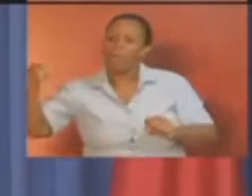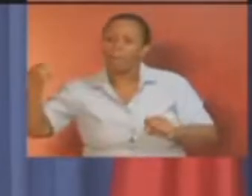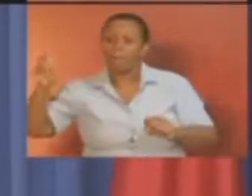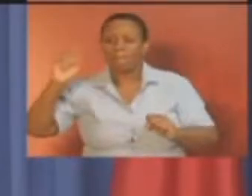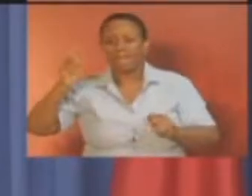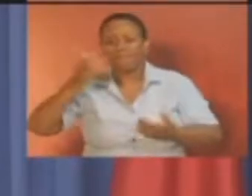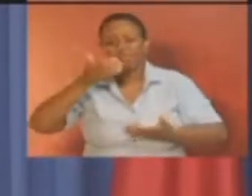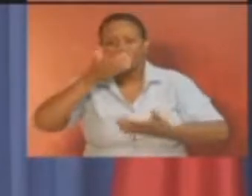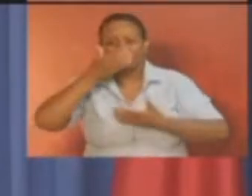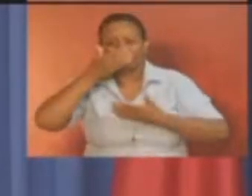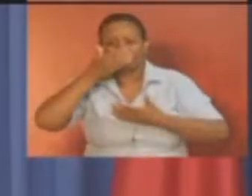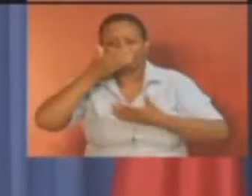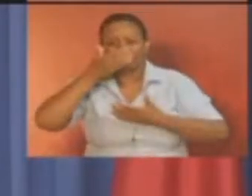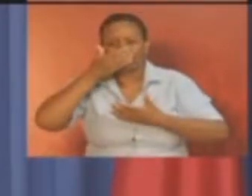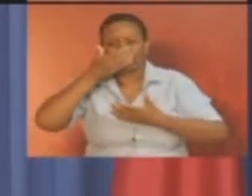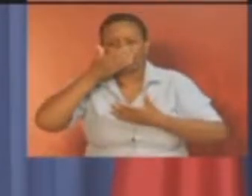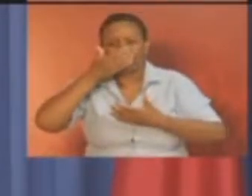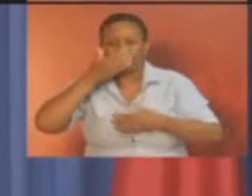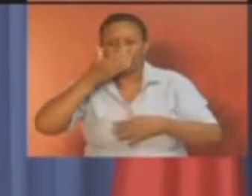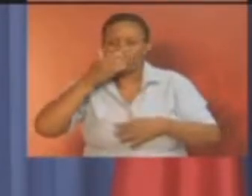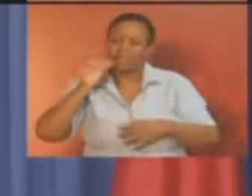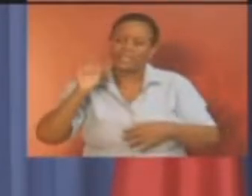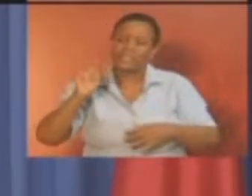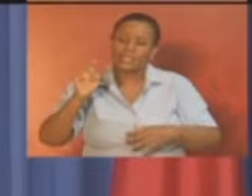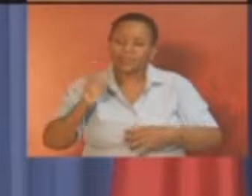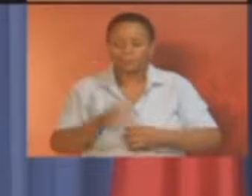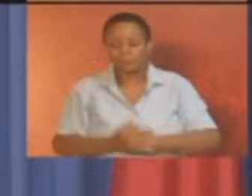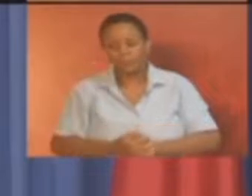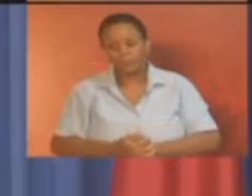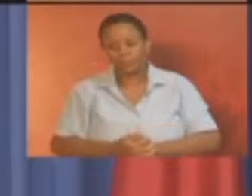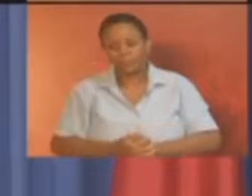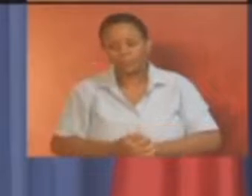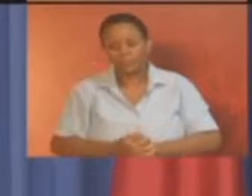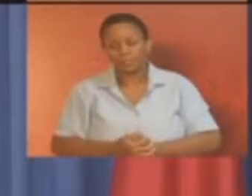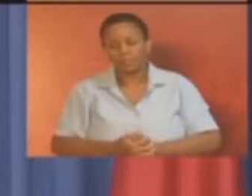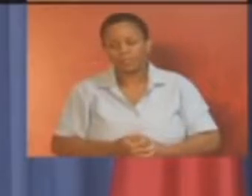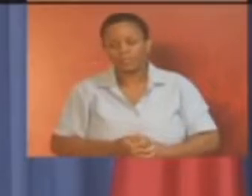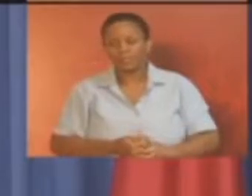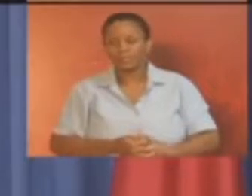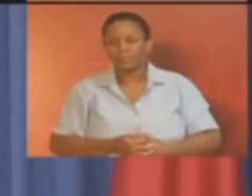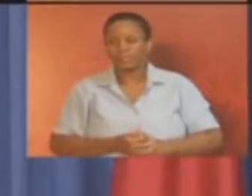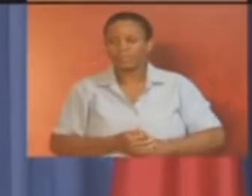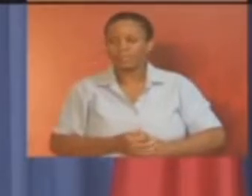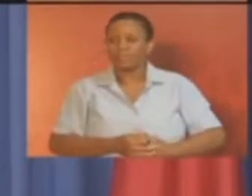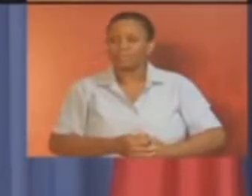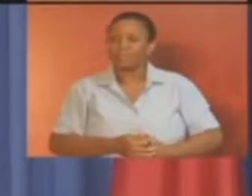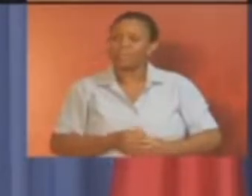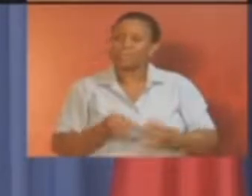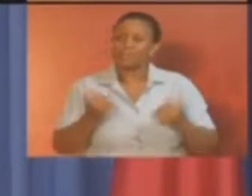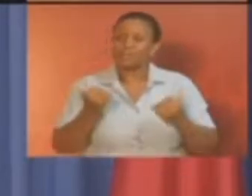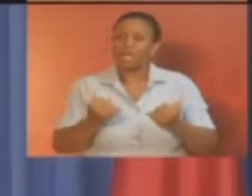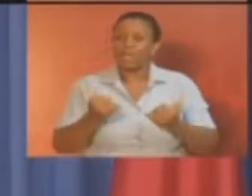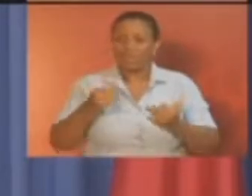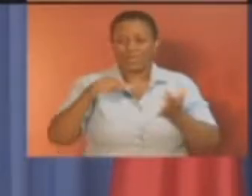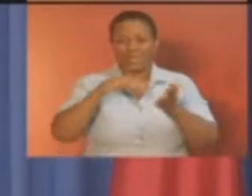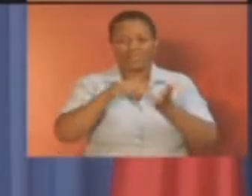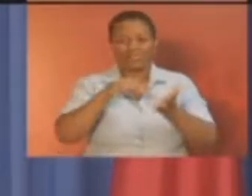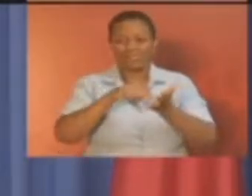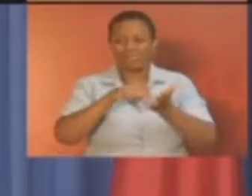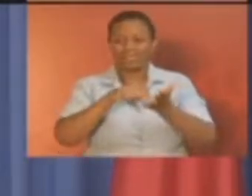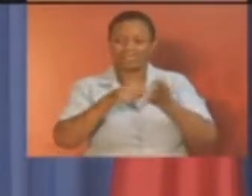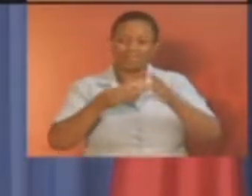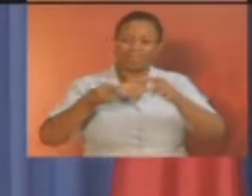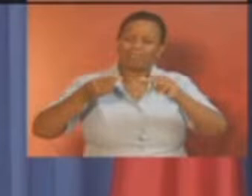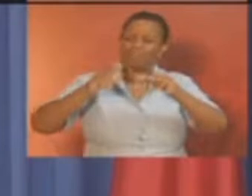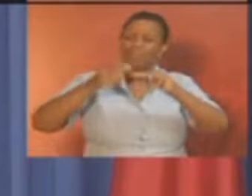Now, we looked at the supply side, how there's a demand and we're increasing the supply. But